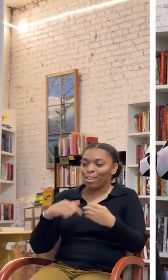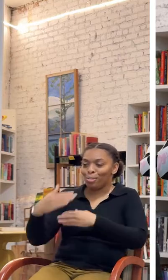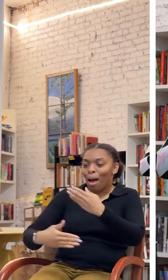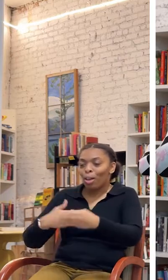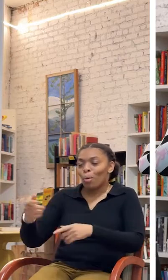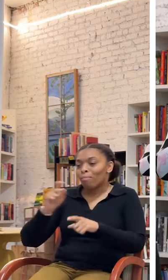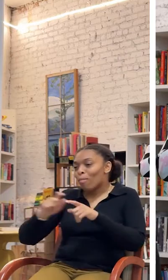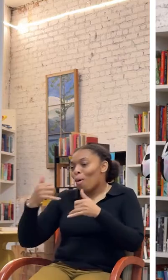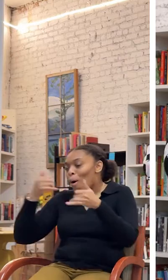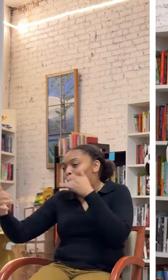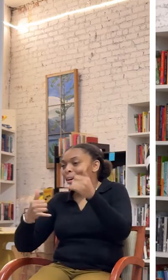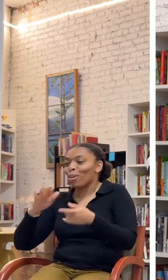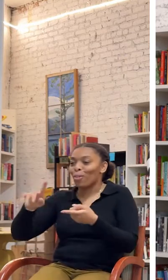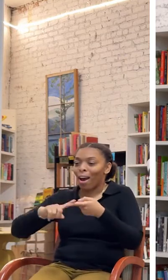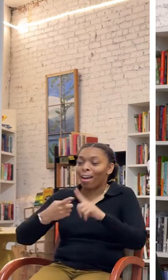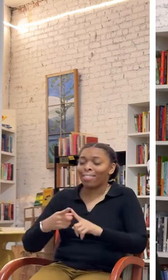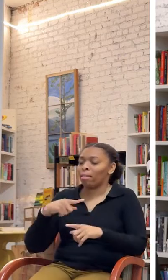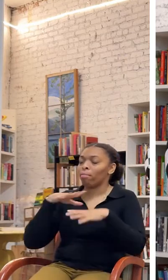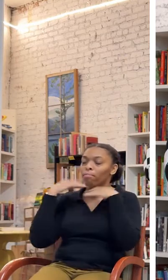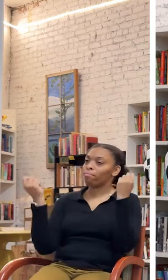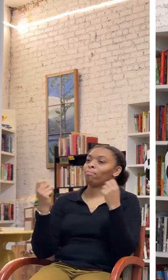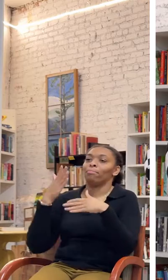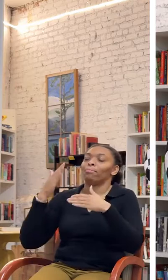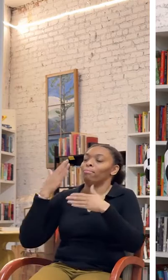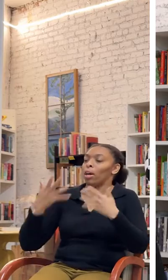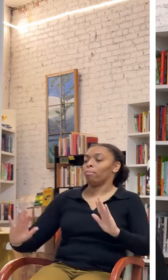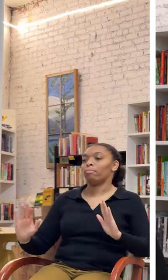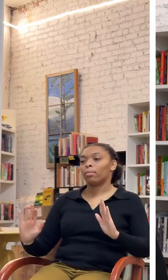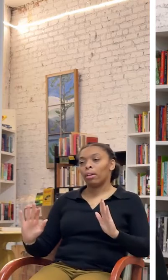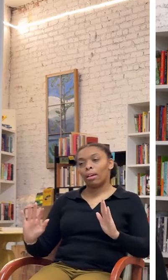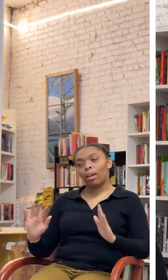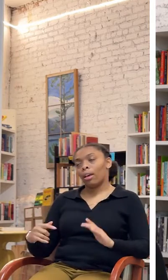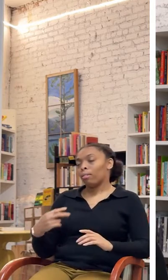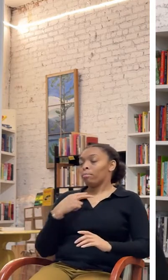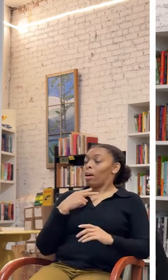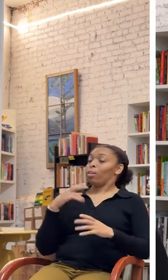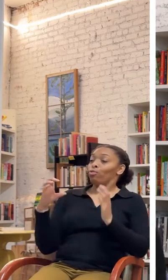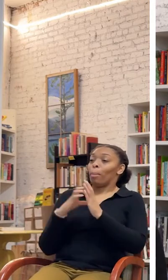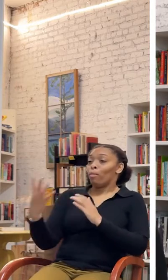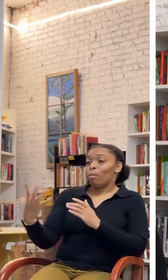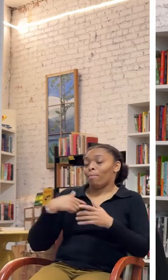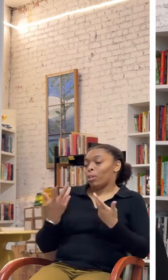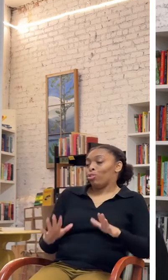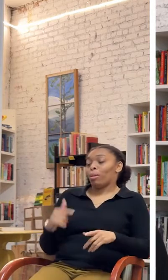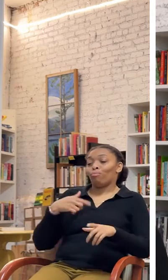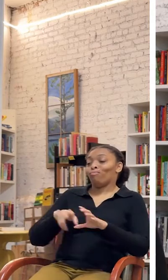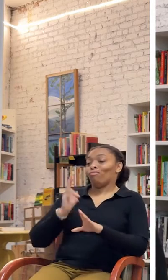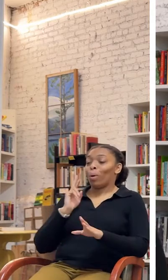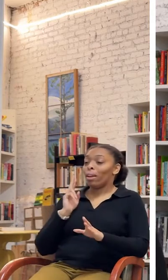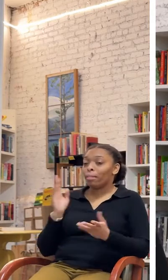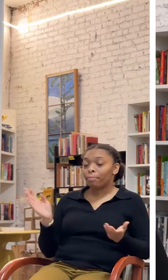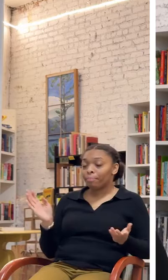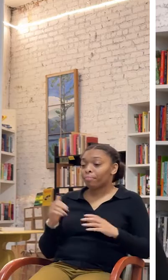your friends and being like, yo, I'm done. This might be it. I'm stuck on chapter 4. It's a wrap. I'm done. Quitting.